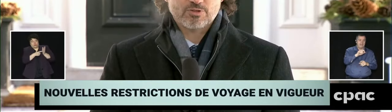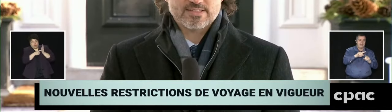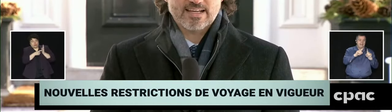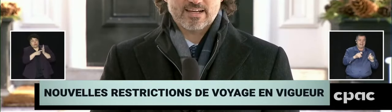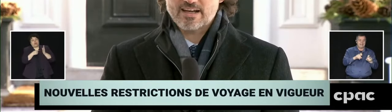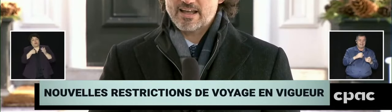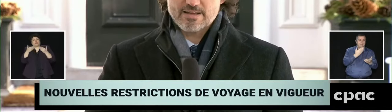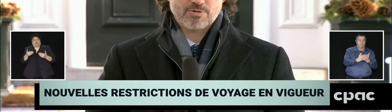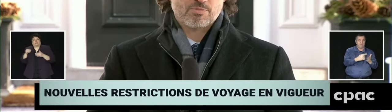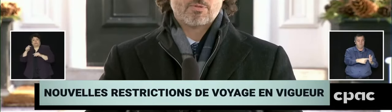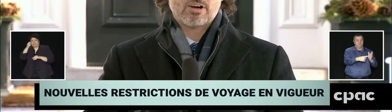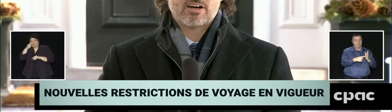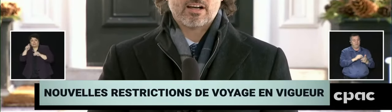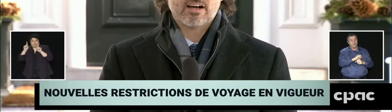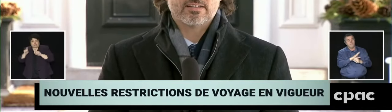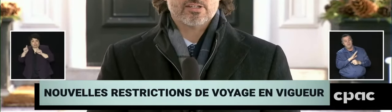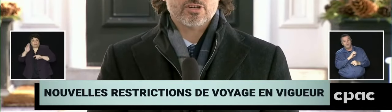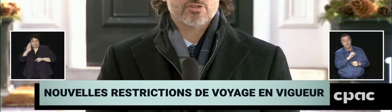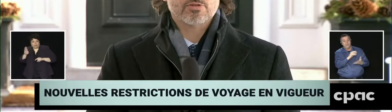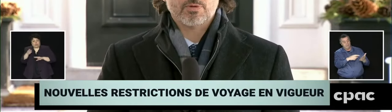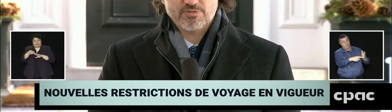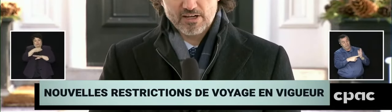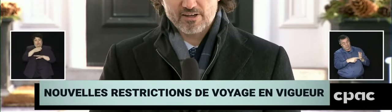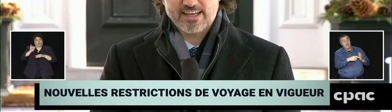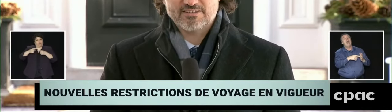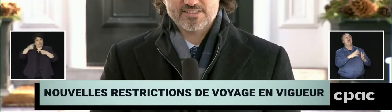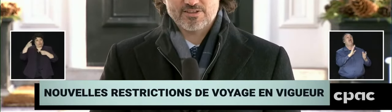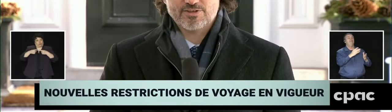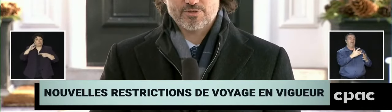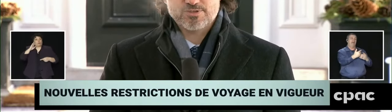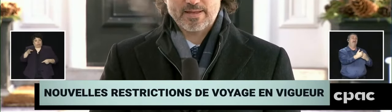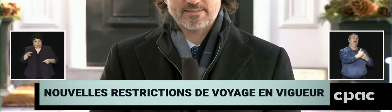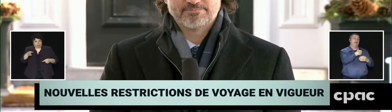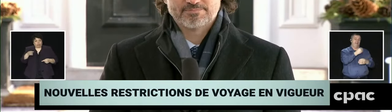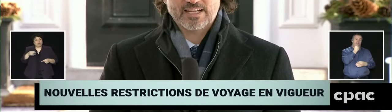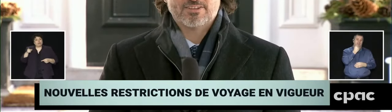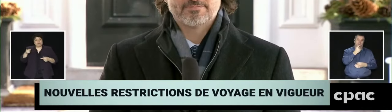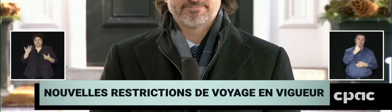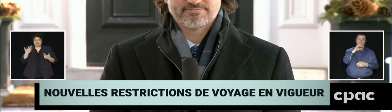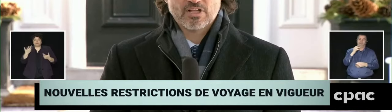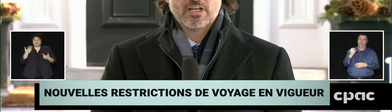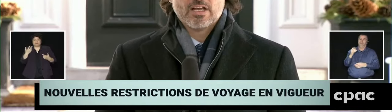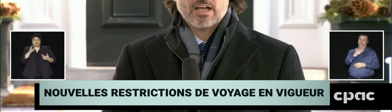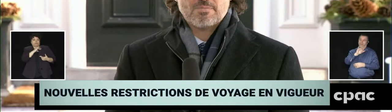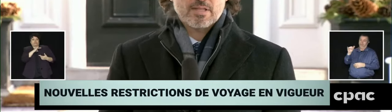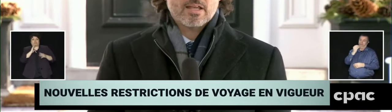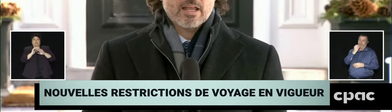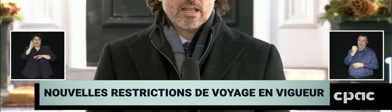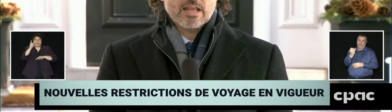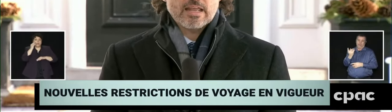à la frontière et pour pouvoir rentrer chez eux pour faire leur quarantaine de 2 semaines.